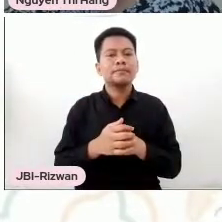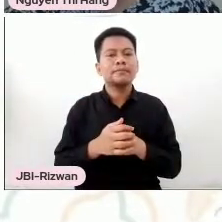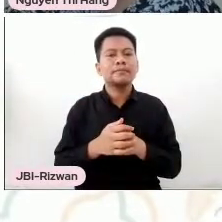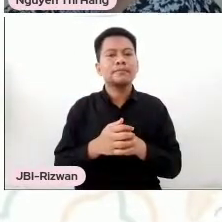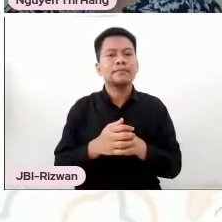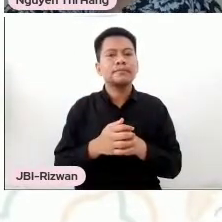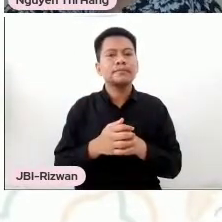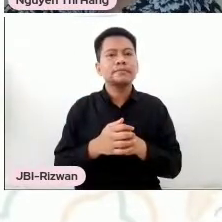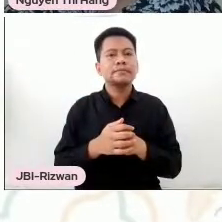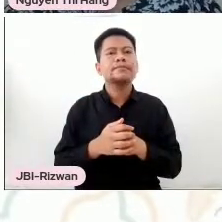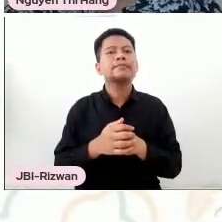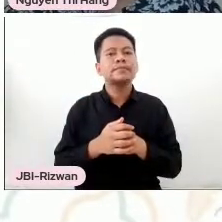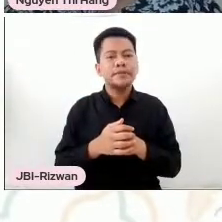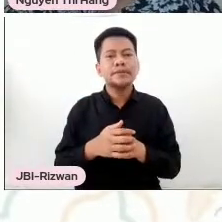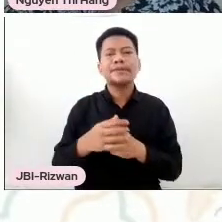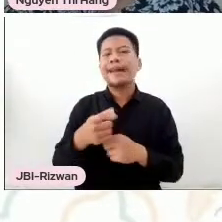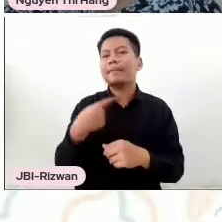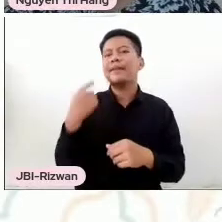special school.